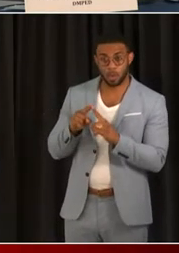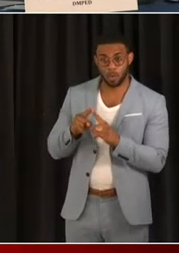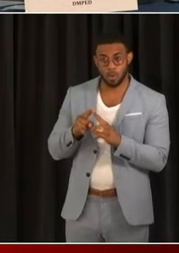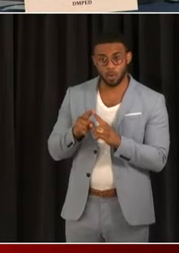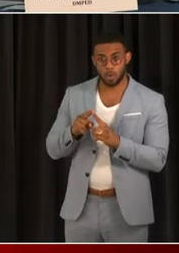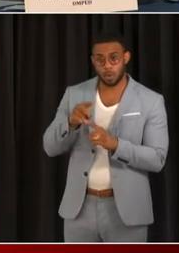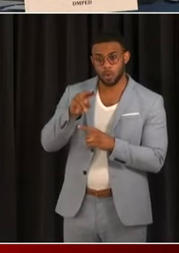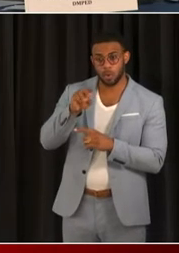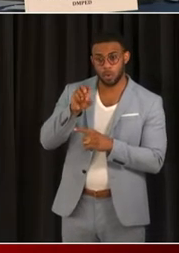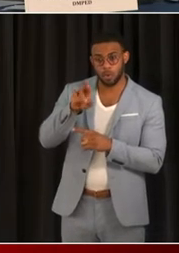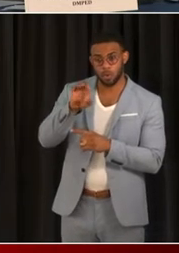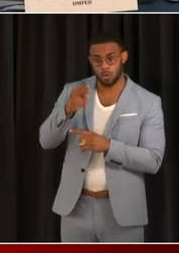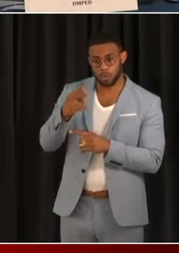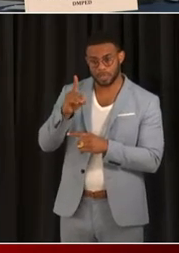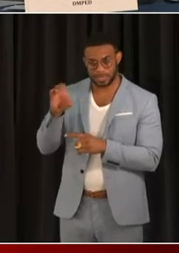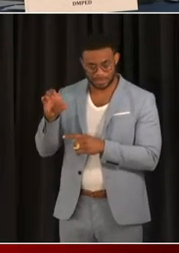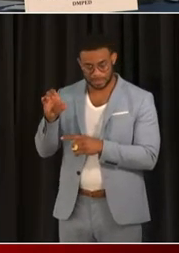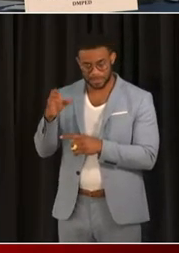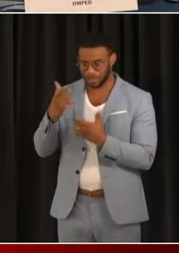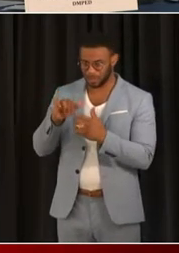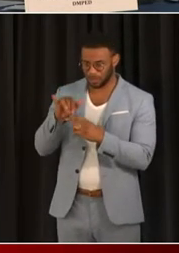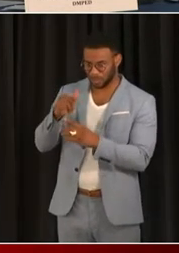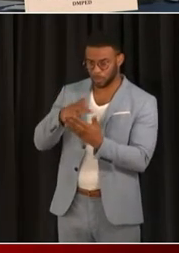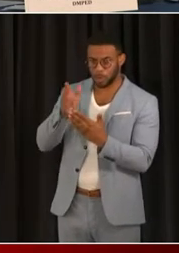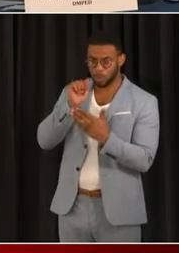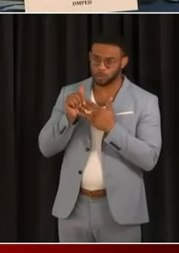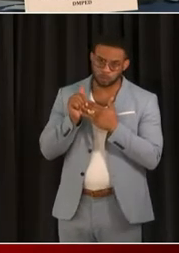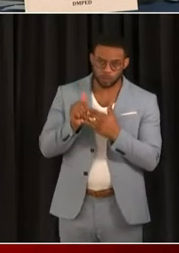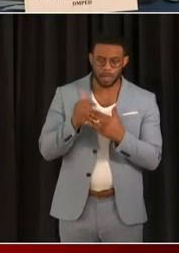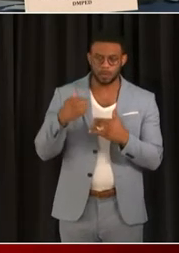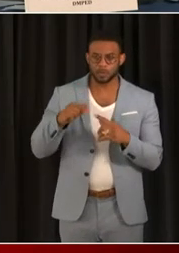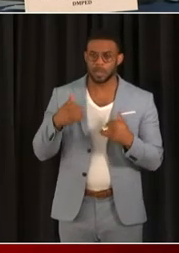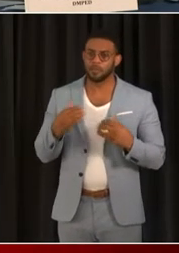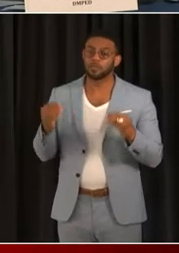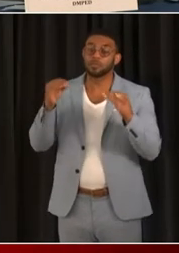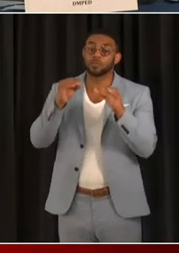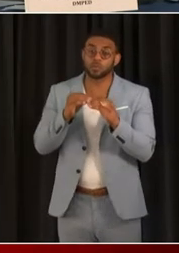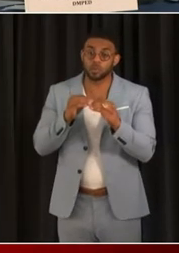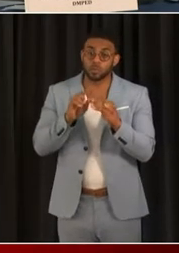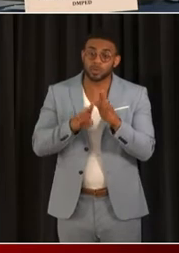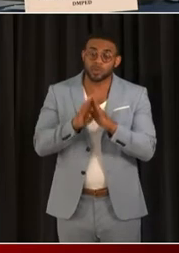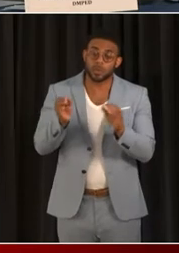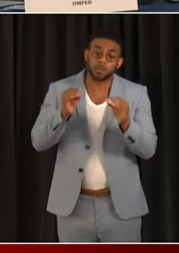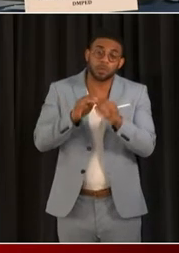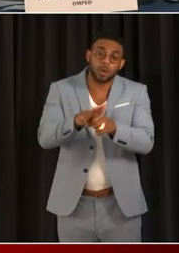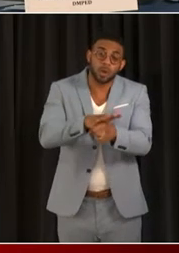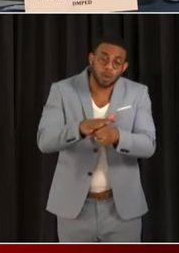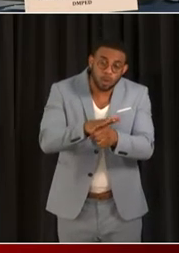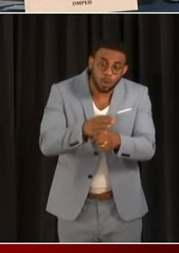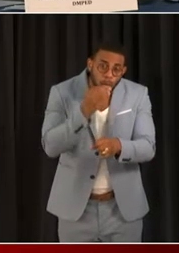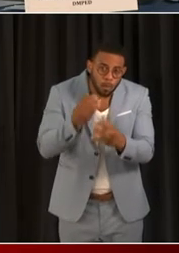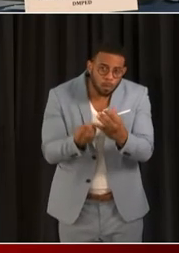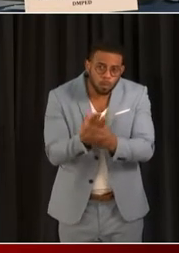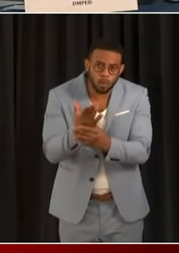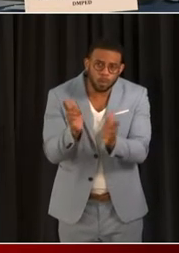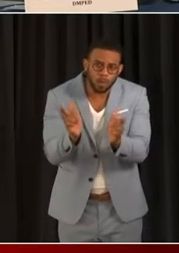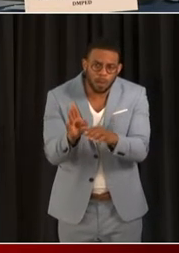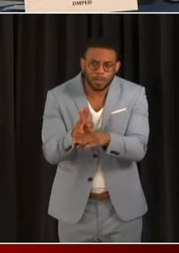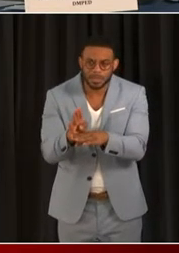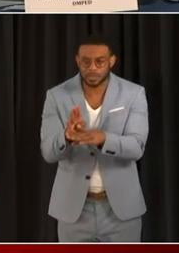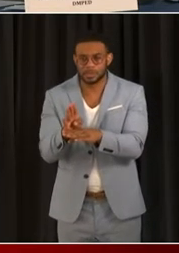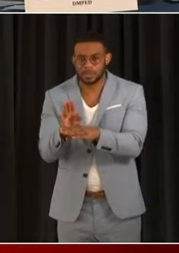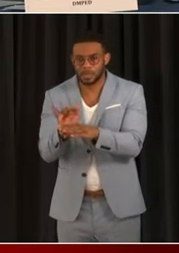also, Nourish DC was announced, and the big thing with Nourish DC is that it will drive us to develop more locally homegrown